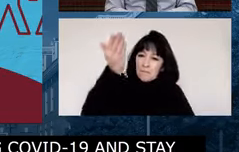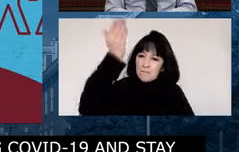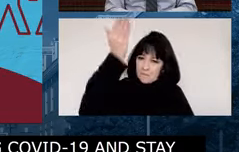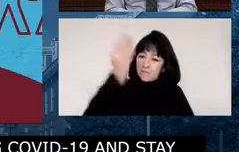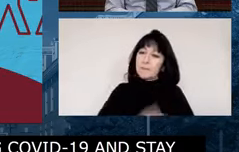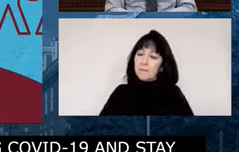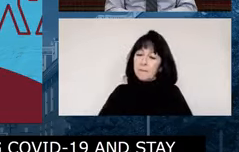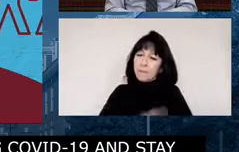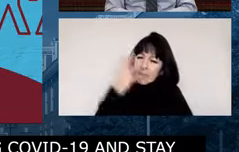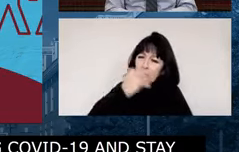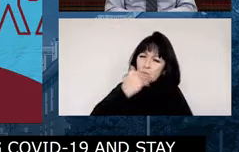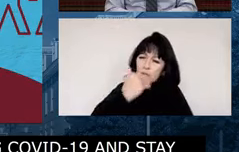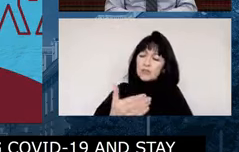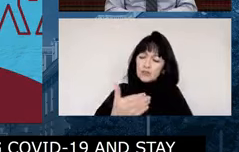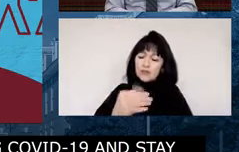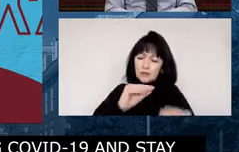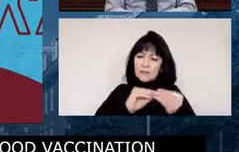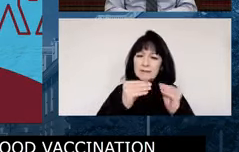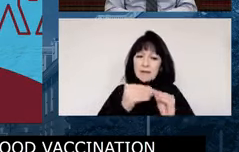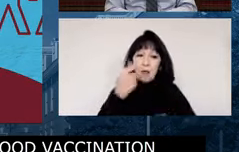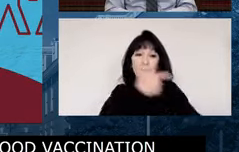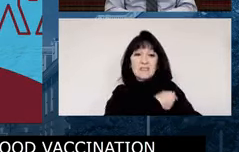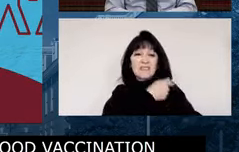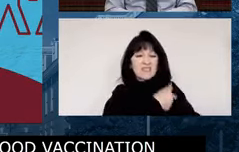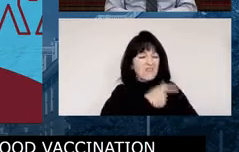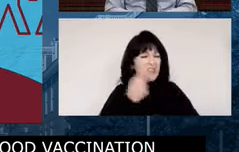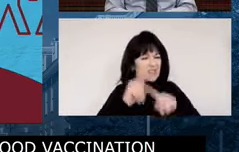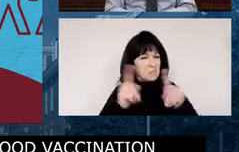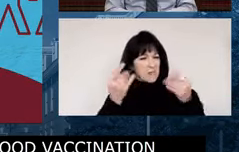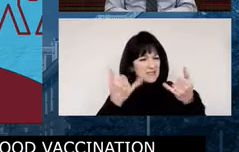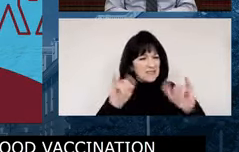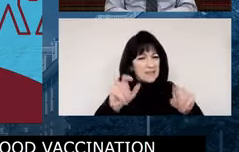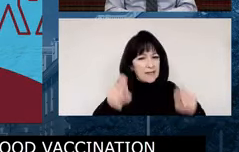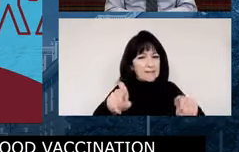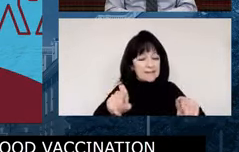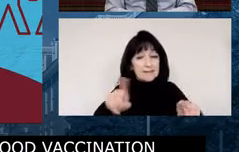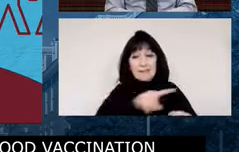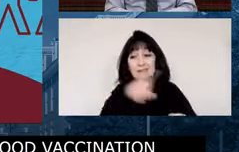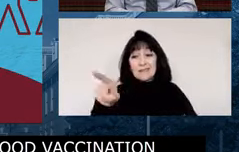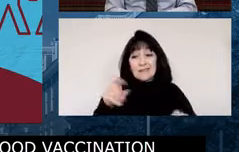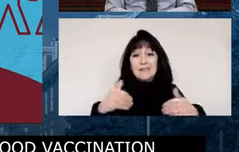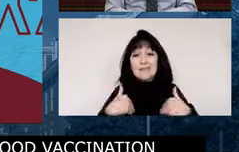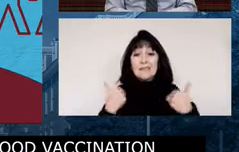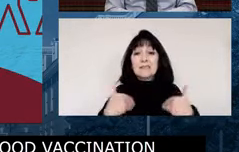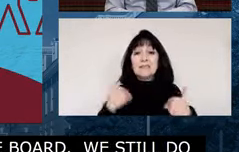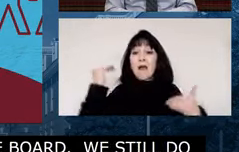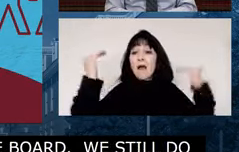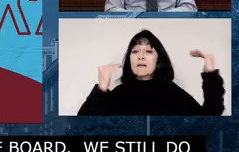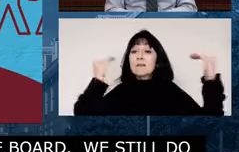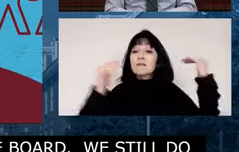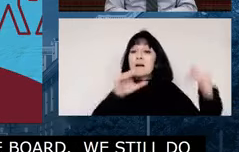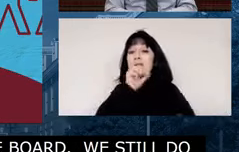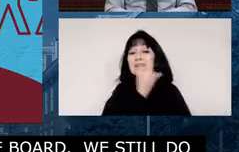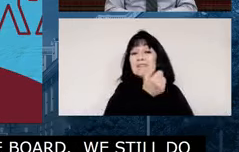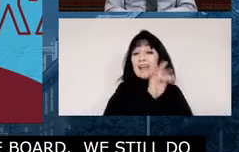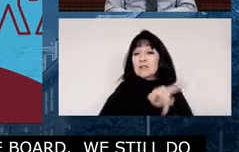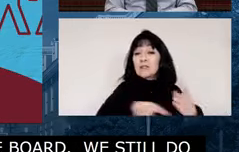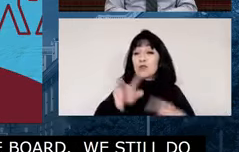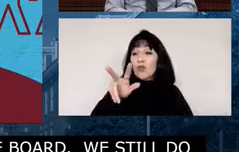across the board. Do still need to get those young adults 18 to 35 vaccinated. Those are where